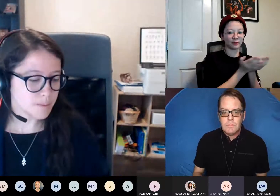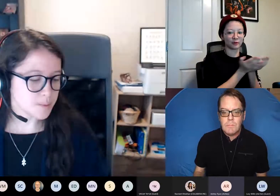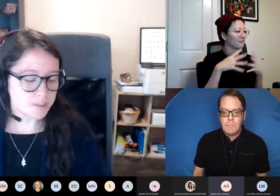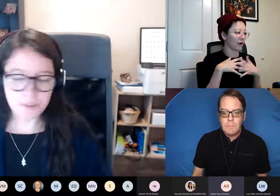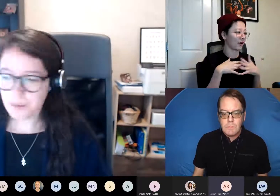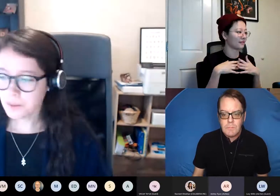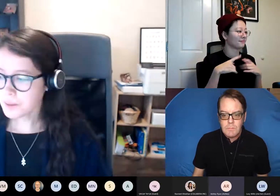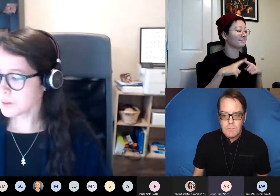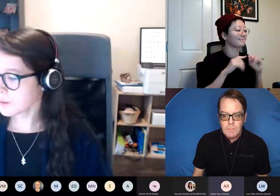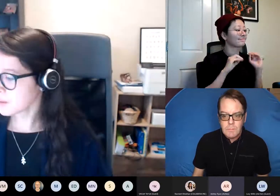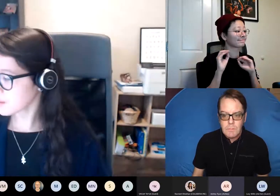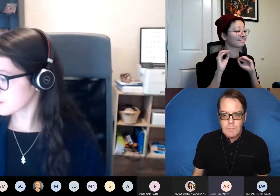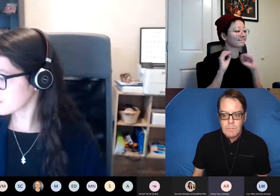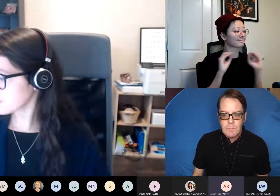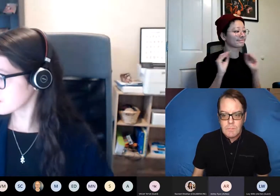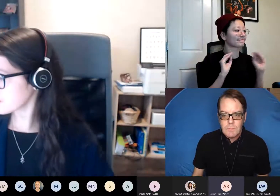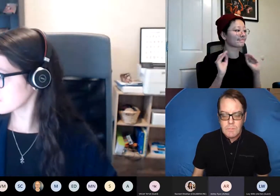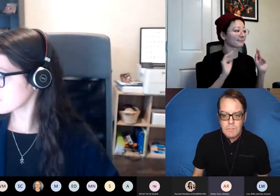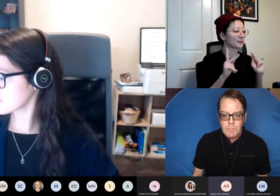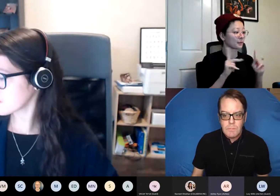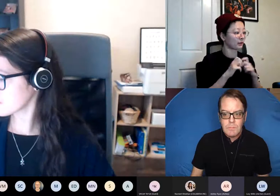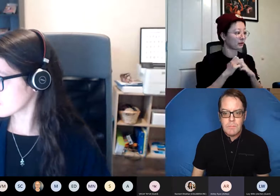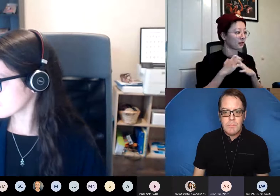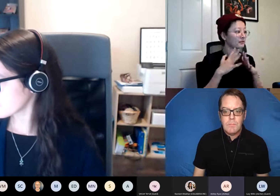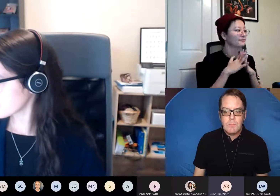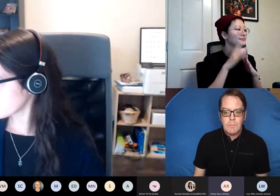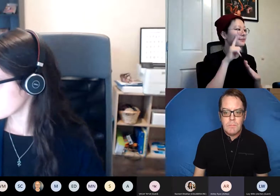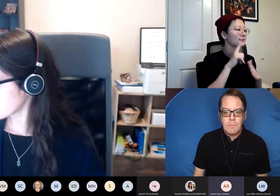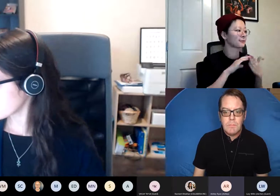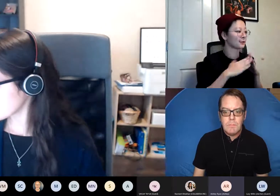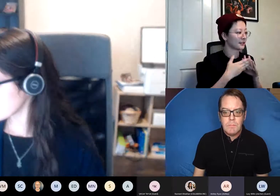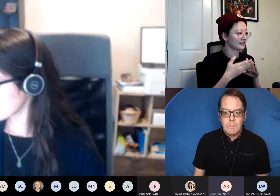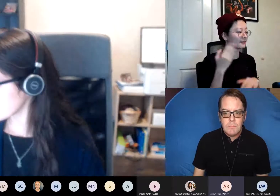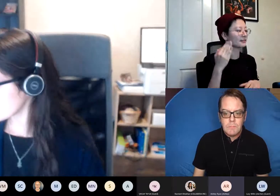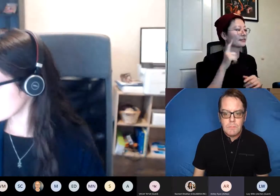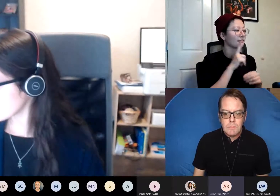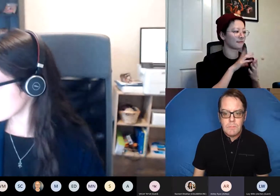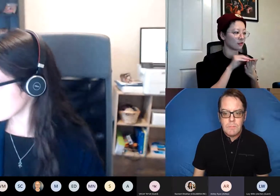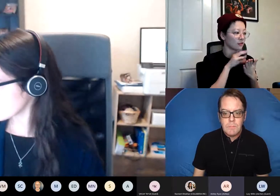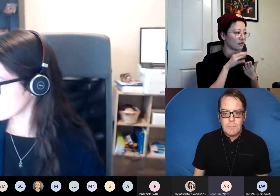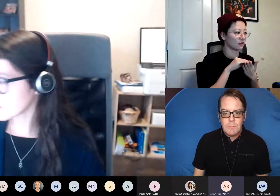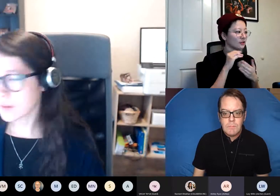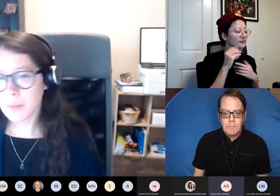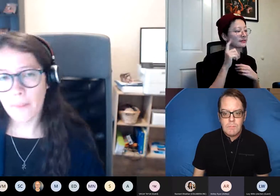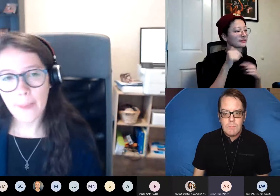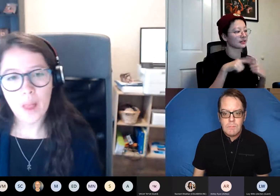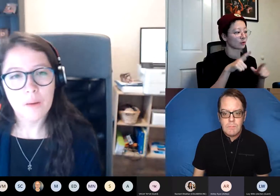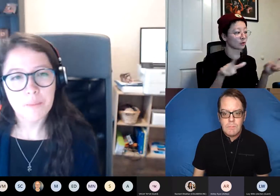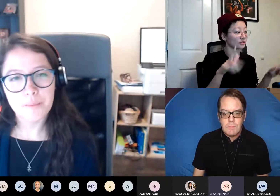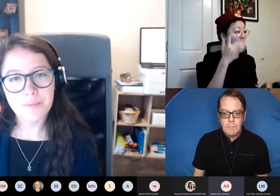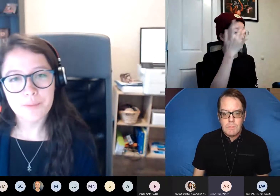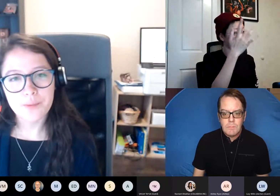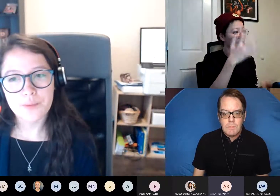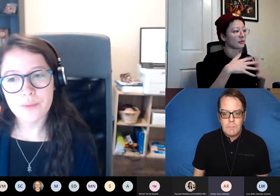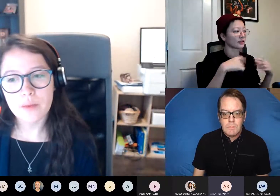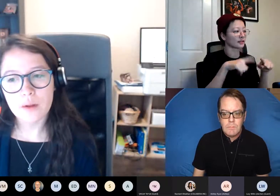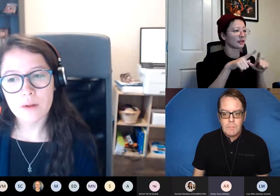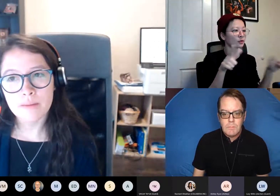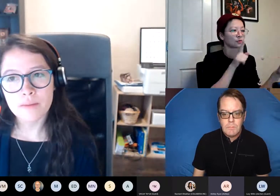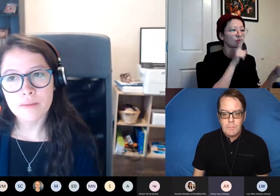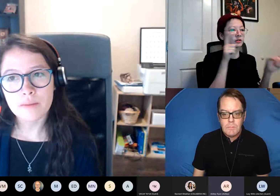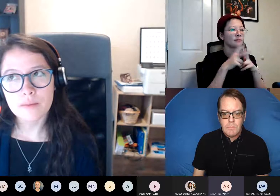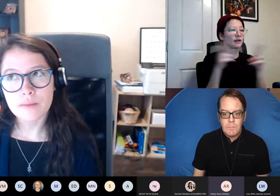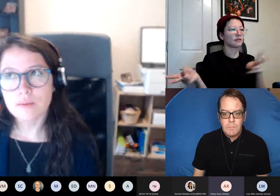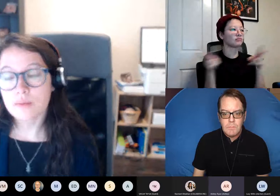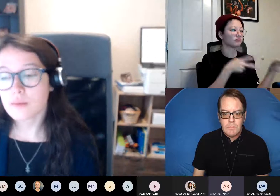that sign language, took a boat back to the United States, and began to teach and actually founded the first deaf